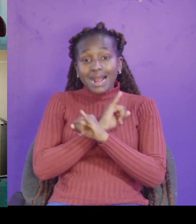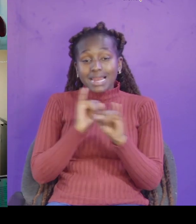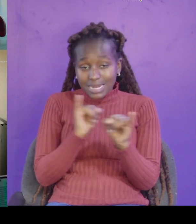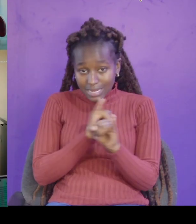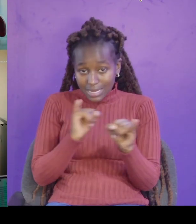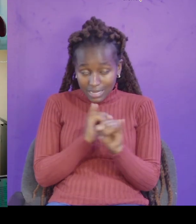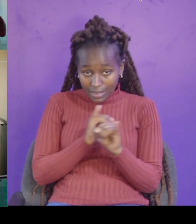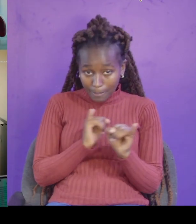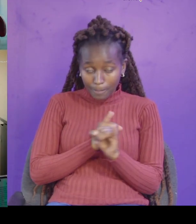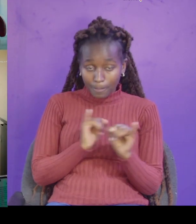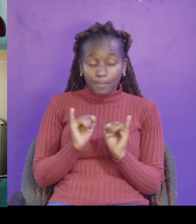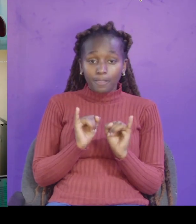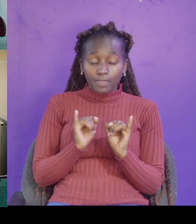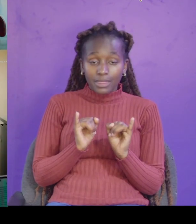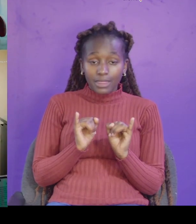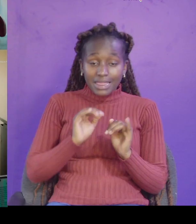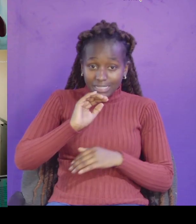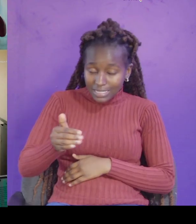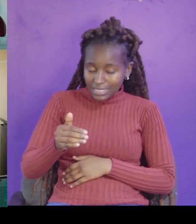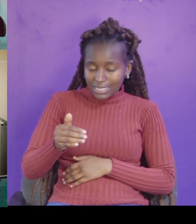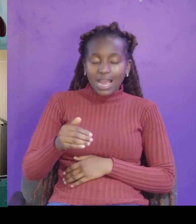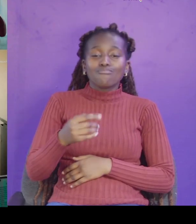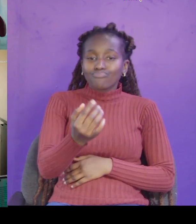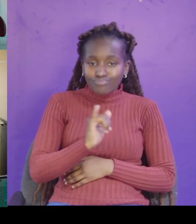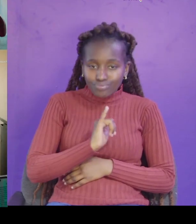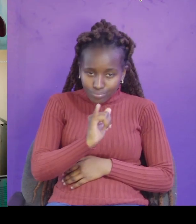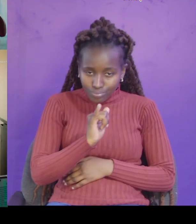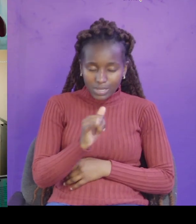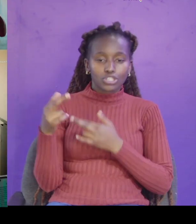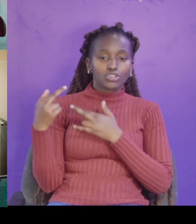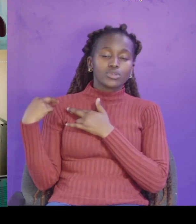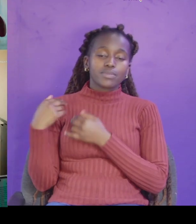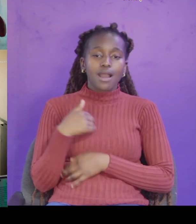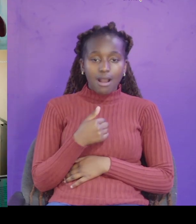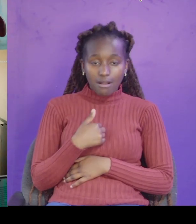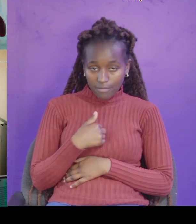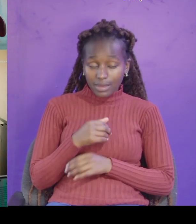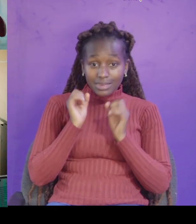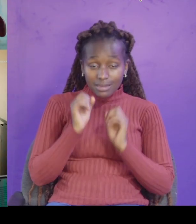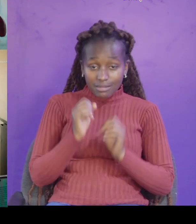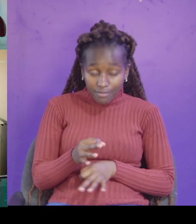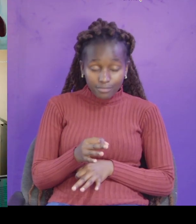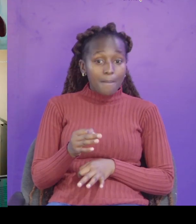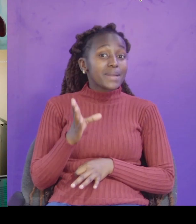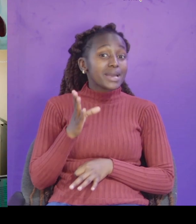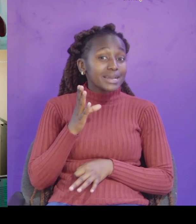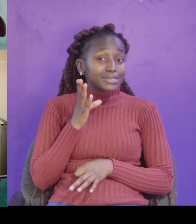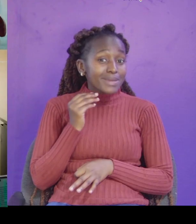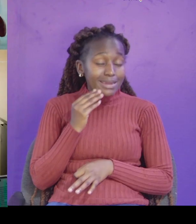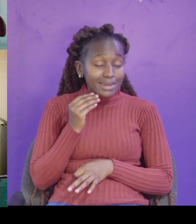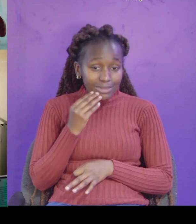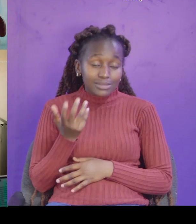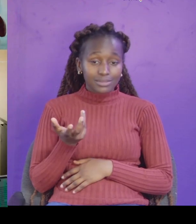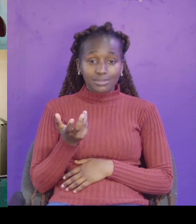is a collective responsibility. We all have a role to play. So what we experience should not happen, and for it not to